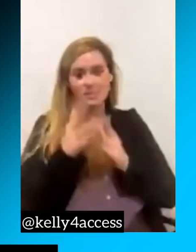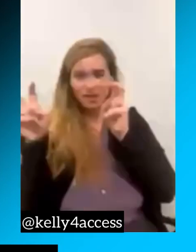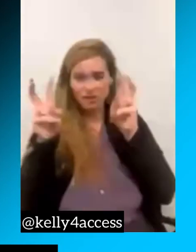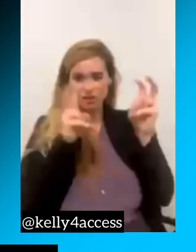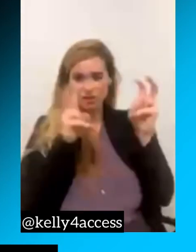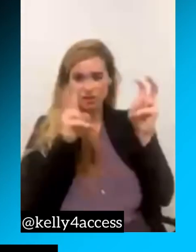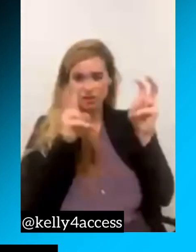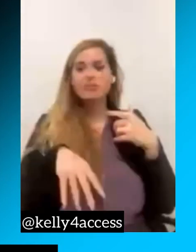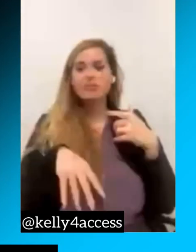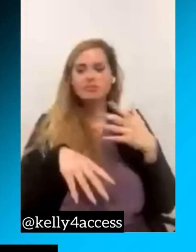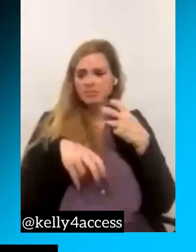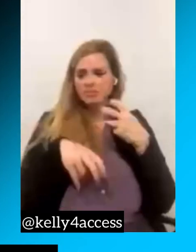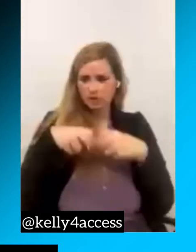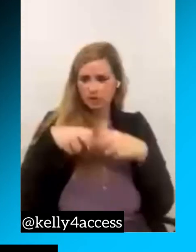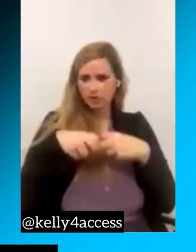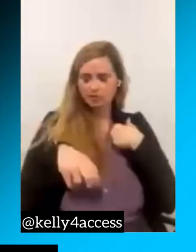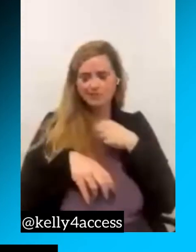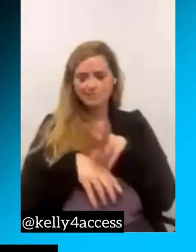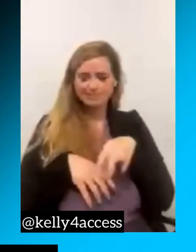that